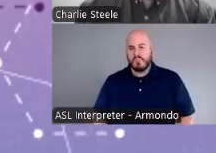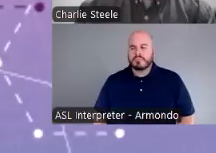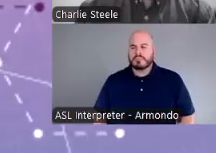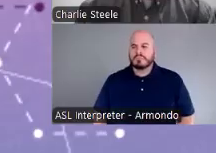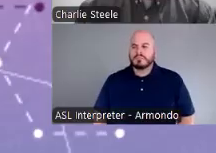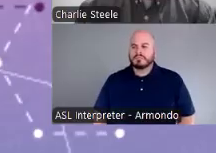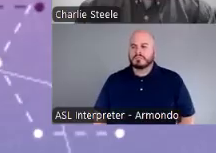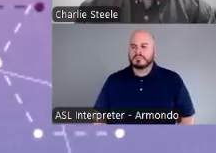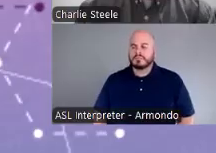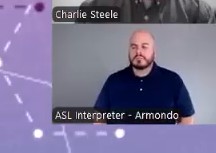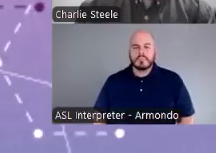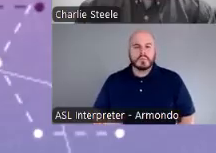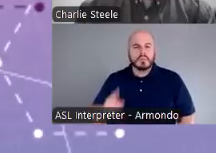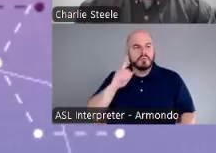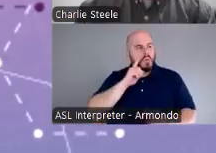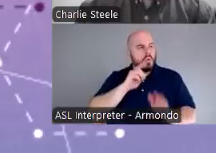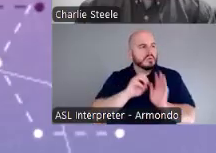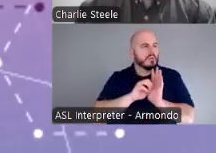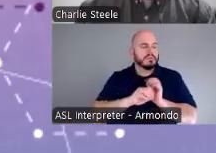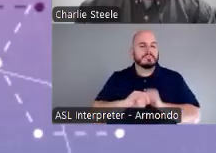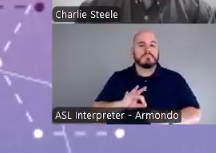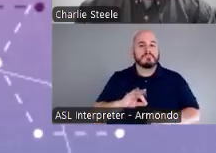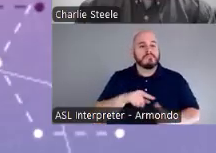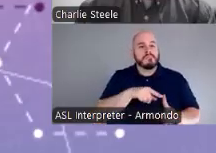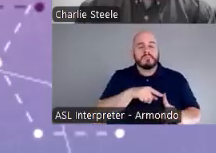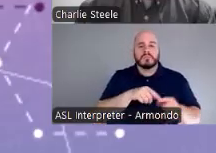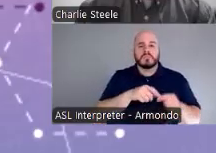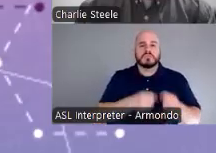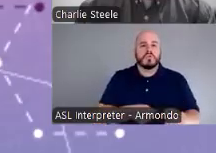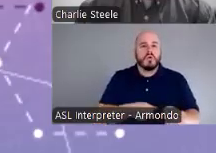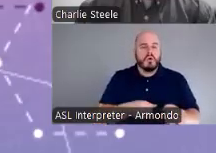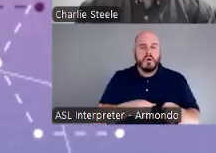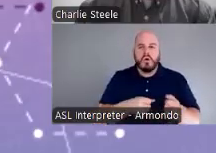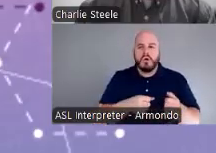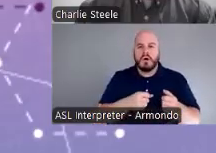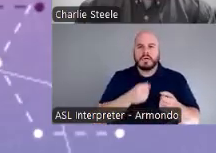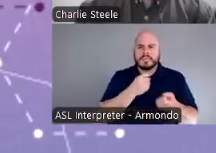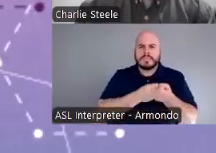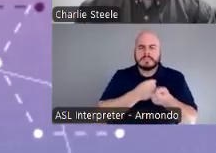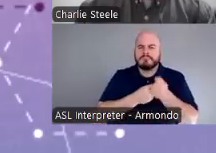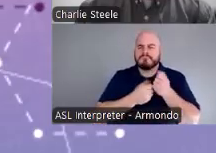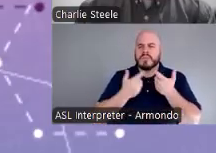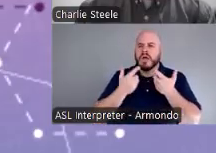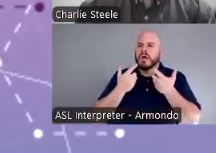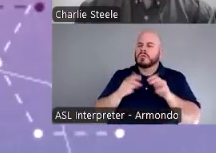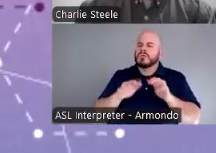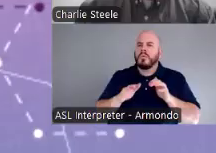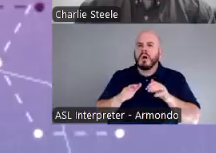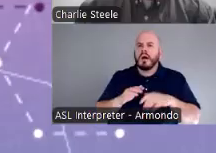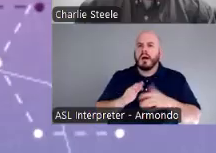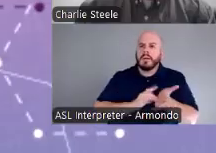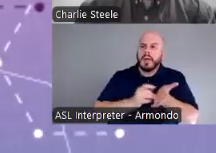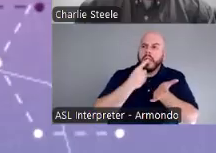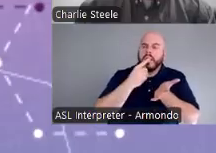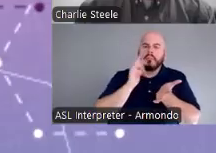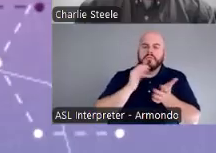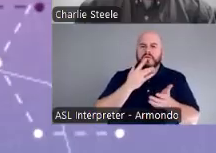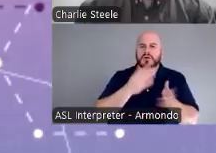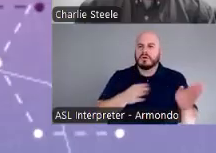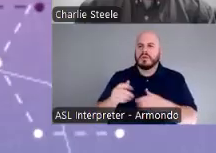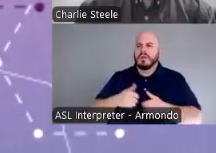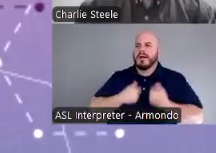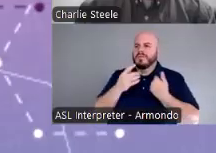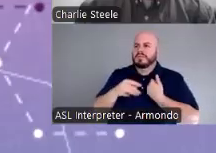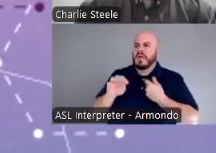if they are strong advocates or they're strong believers in not taking medications and maybe doing lifestyle measures, if they feel like they're able